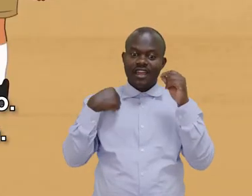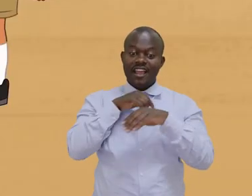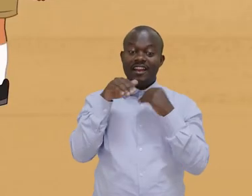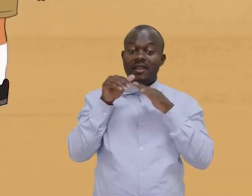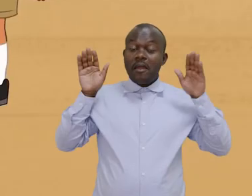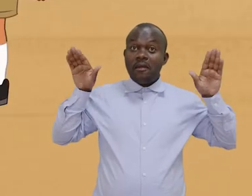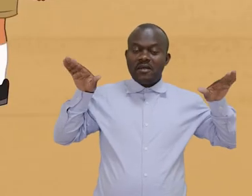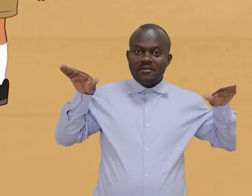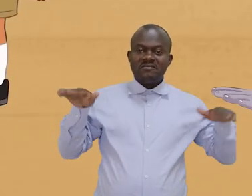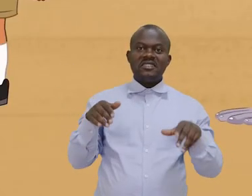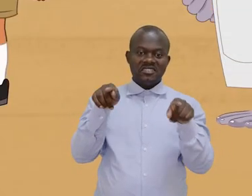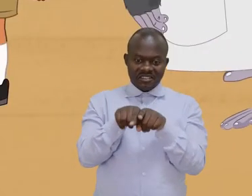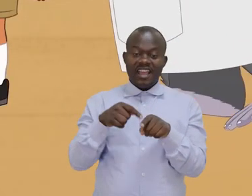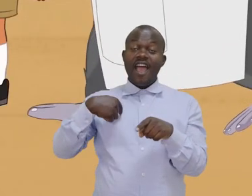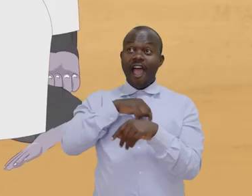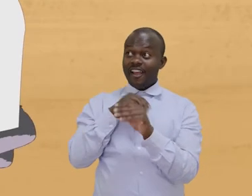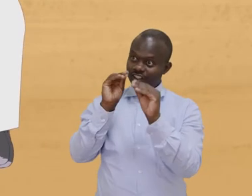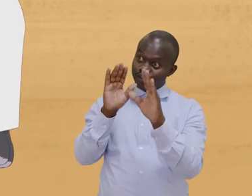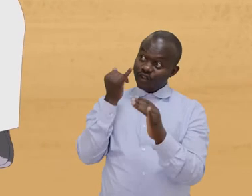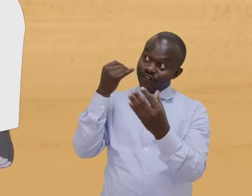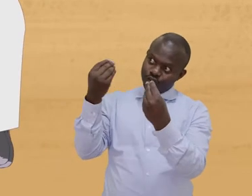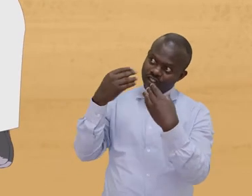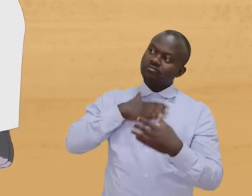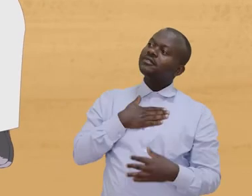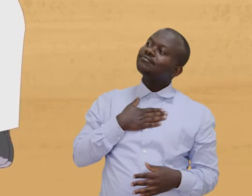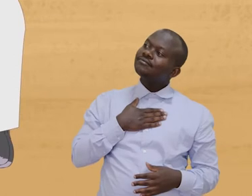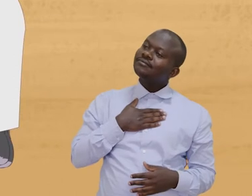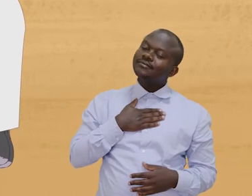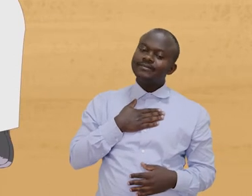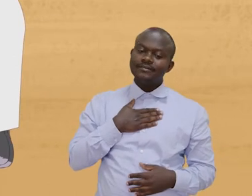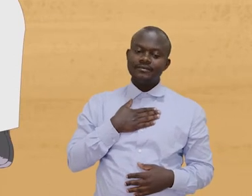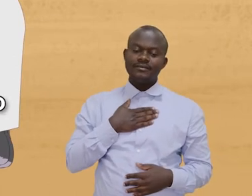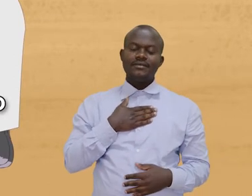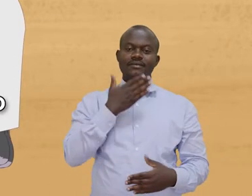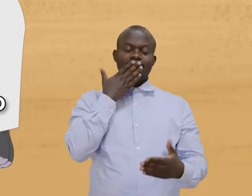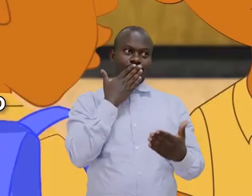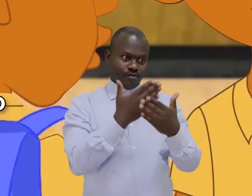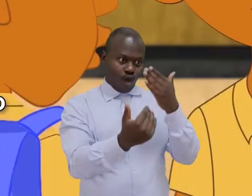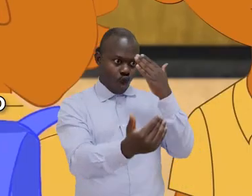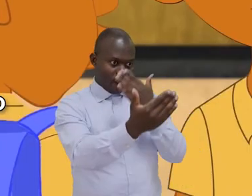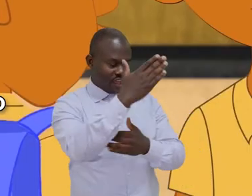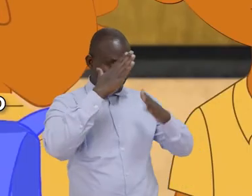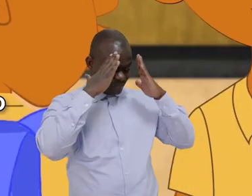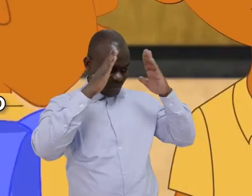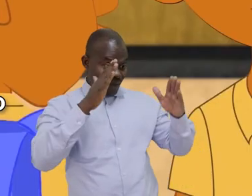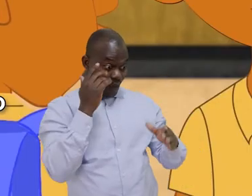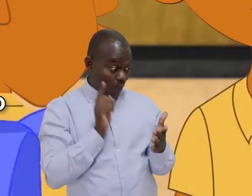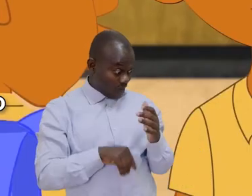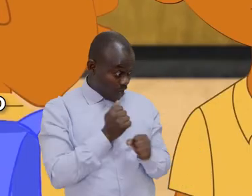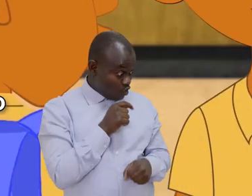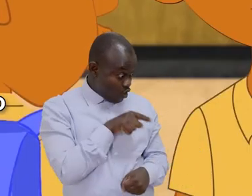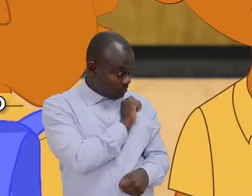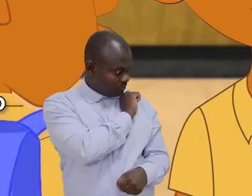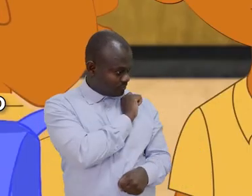me. Good morning. What are you doing? Ganza and Uwase are about